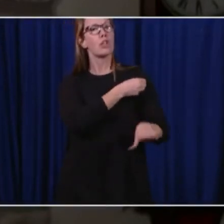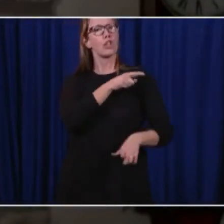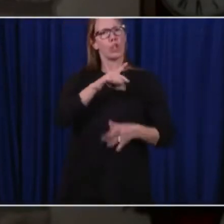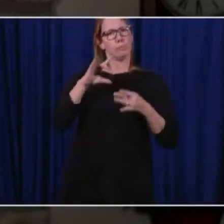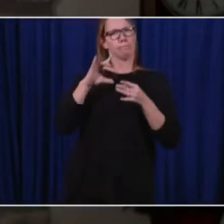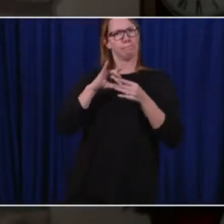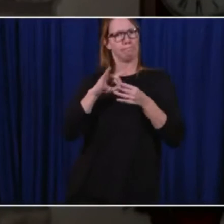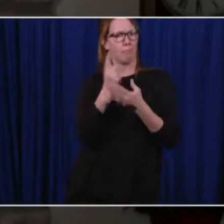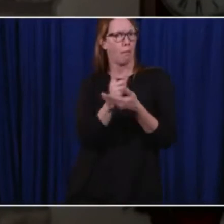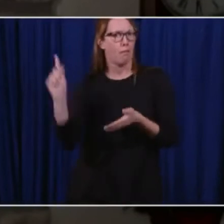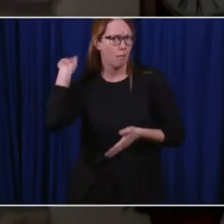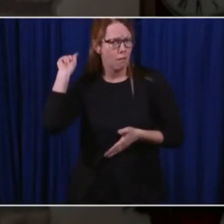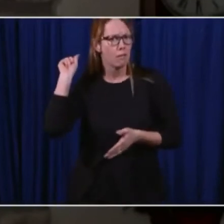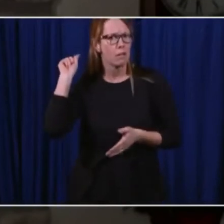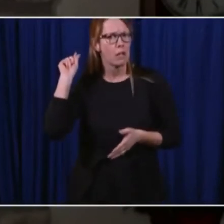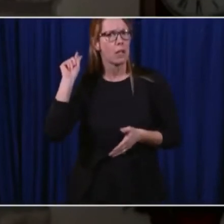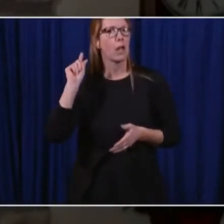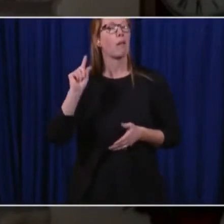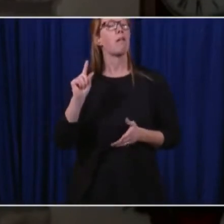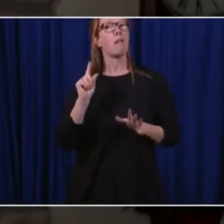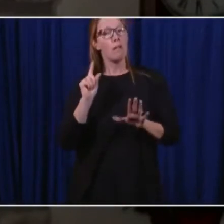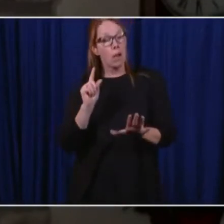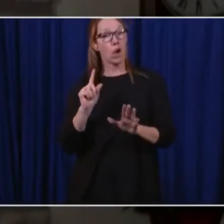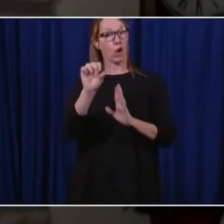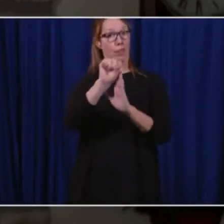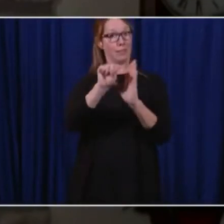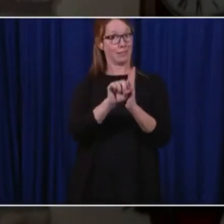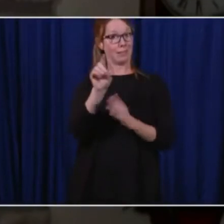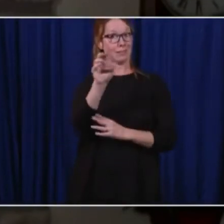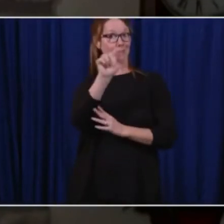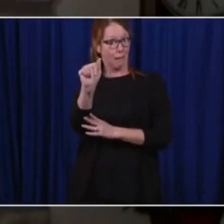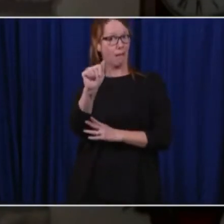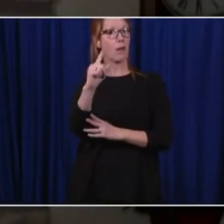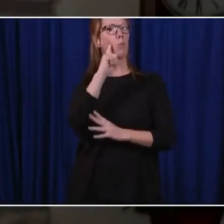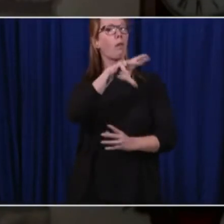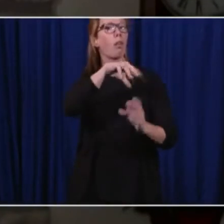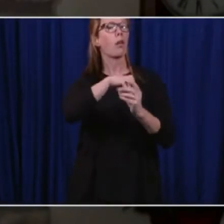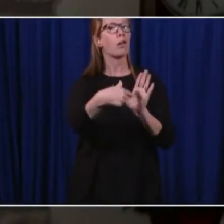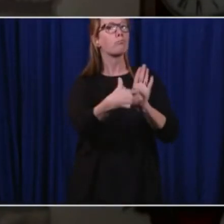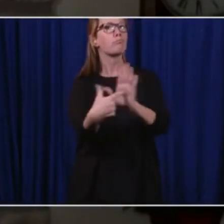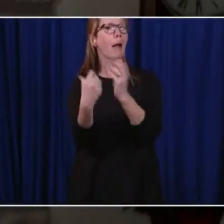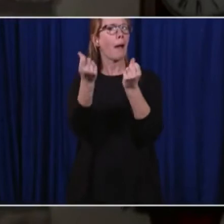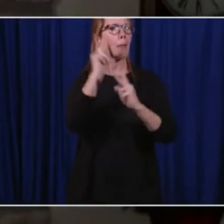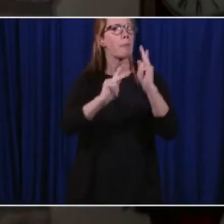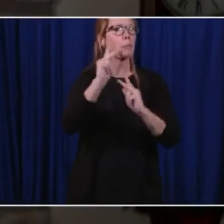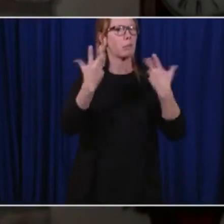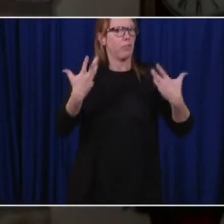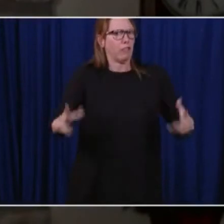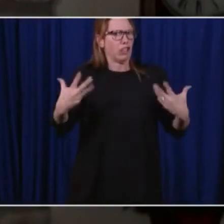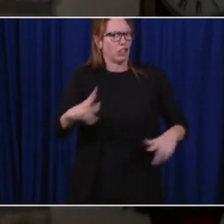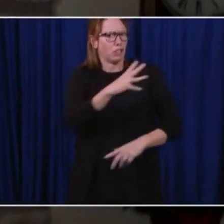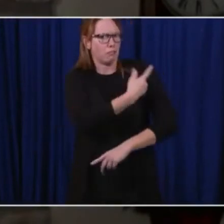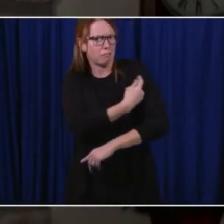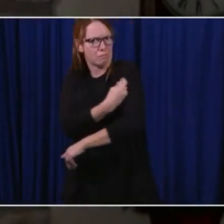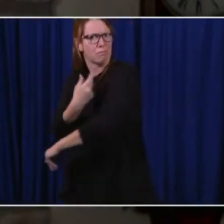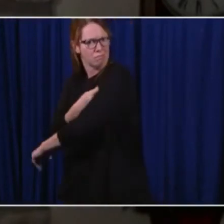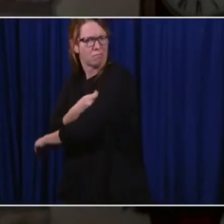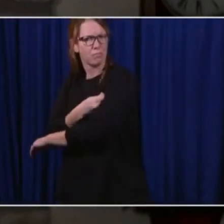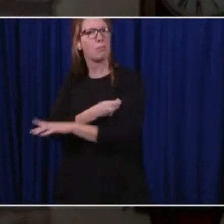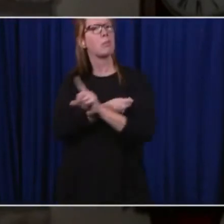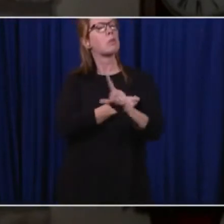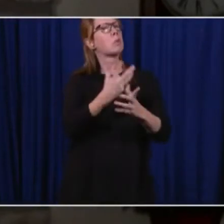that there's going to be an addition to the state's data that's going to show how many people have been vaccinated in Ohio. Wanted to get an